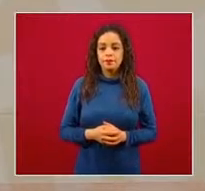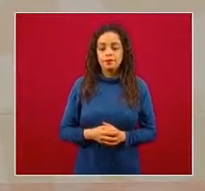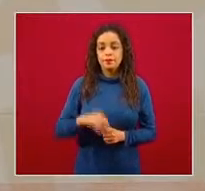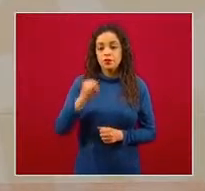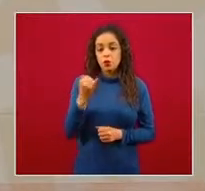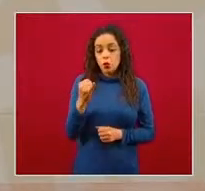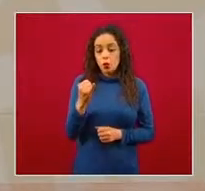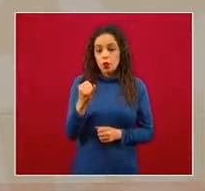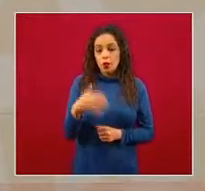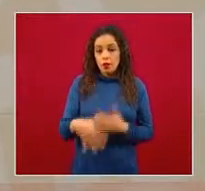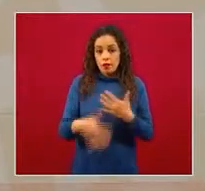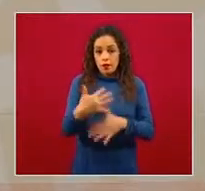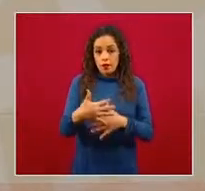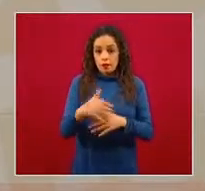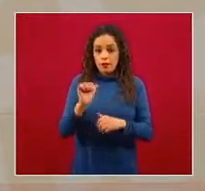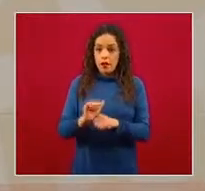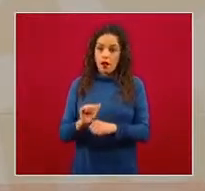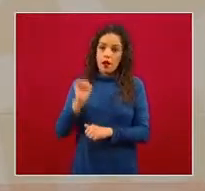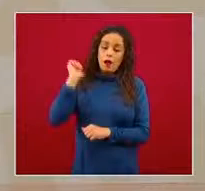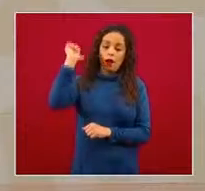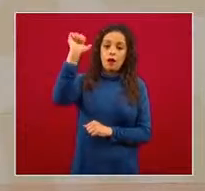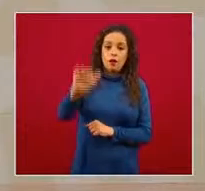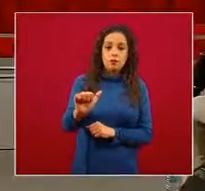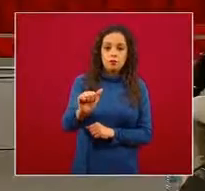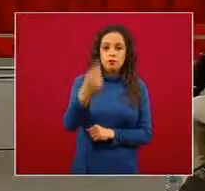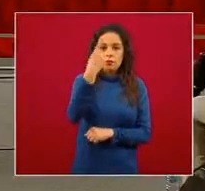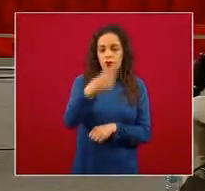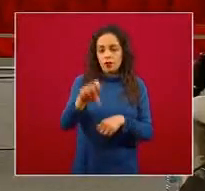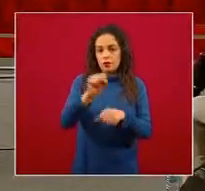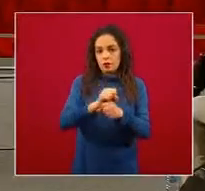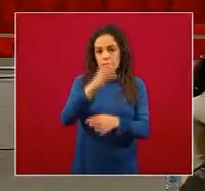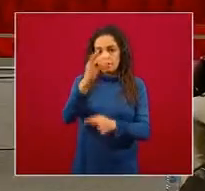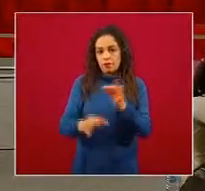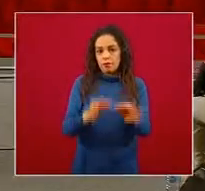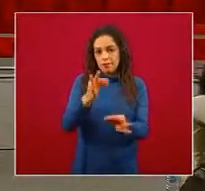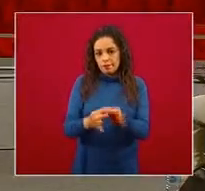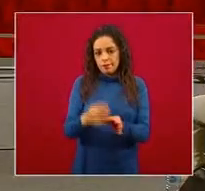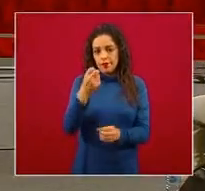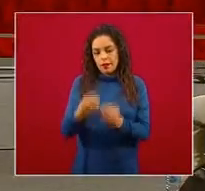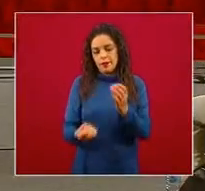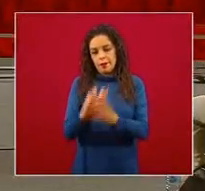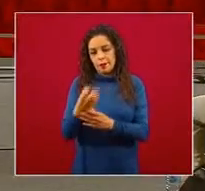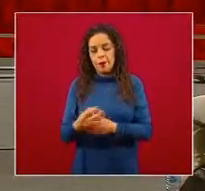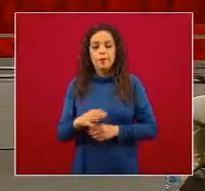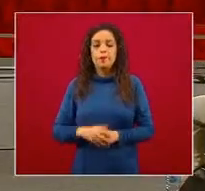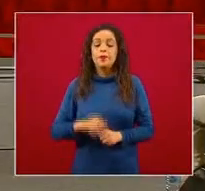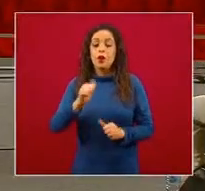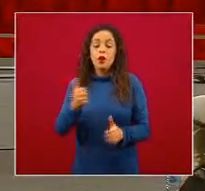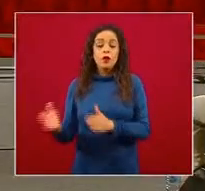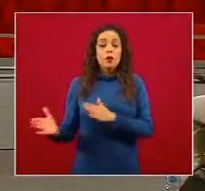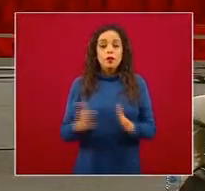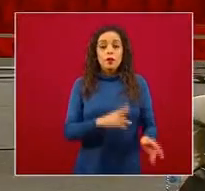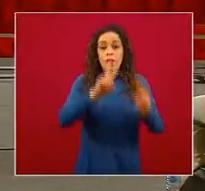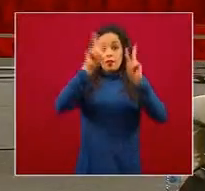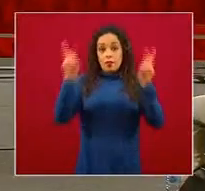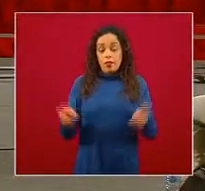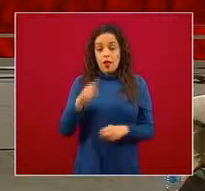we will present the next stoplight in a weekly basis. Regarding the tests,